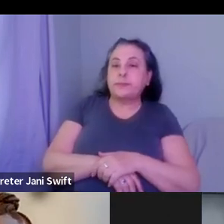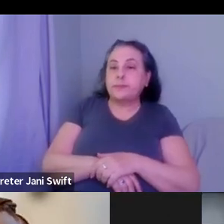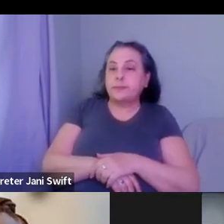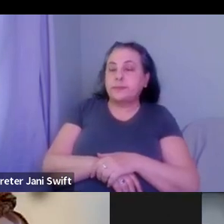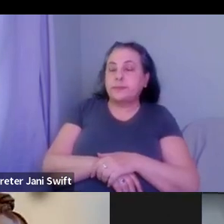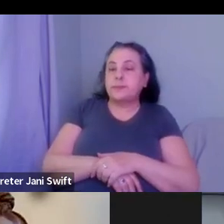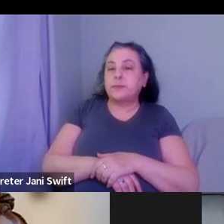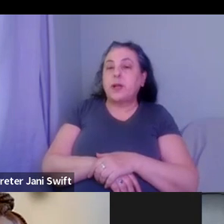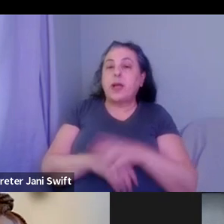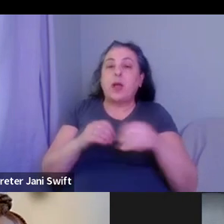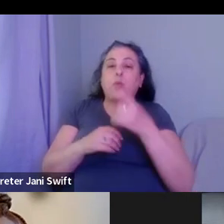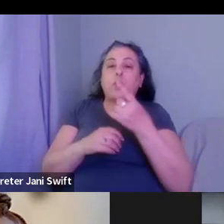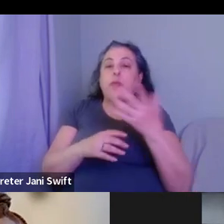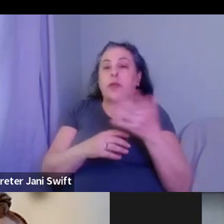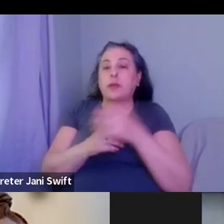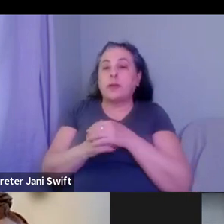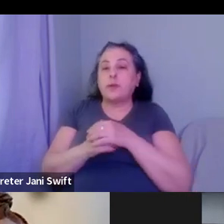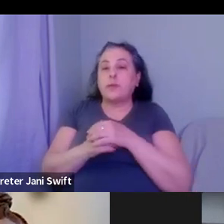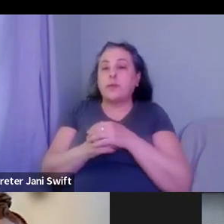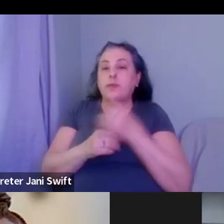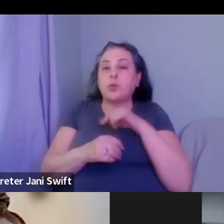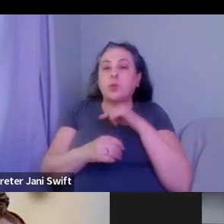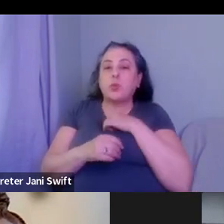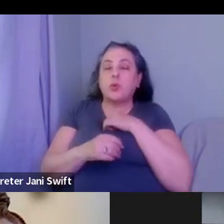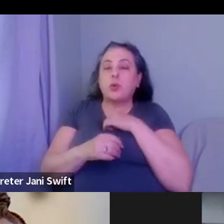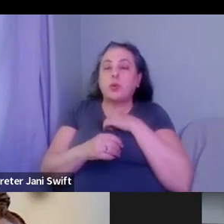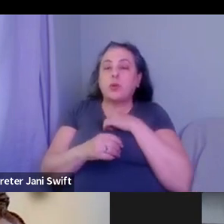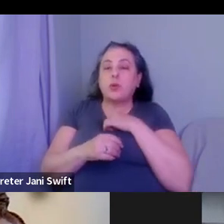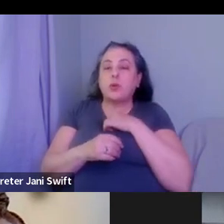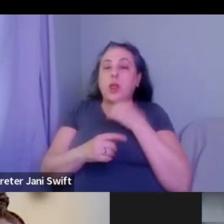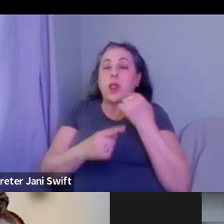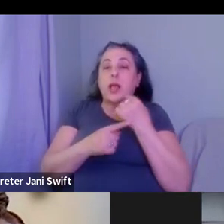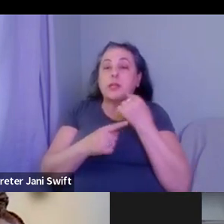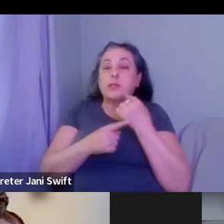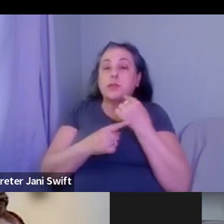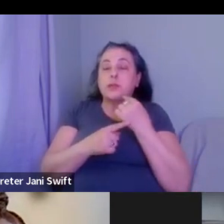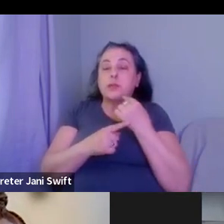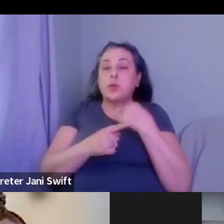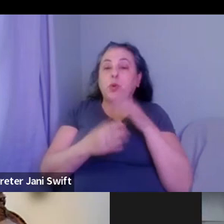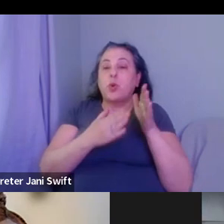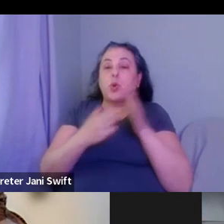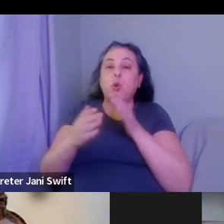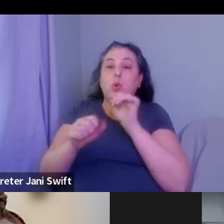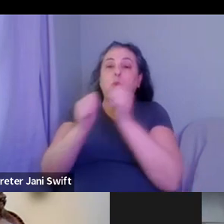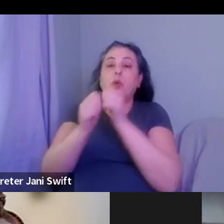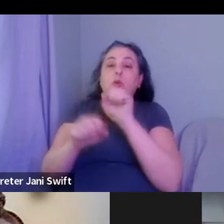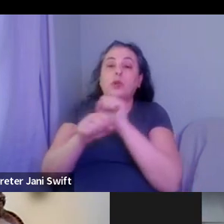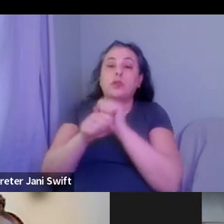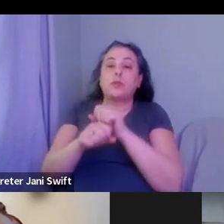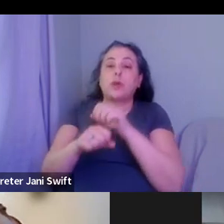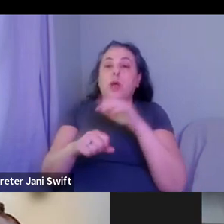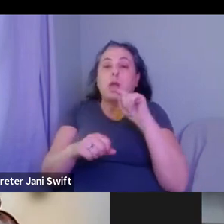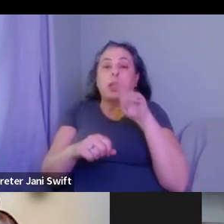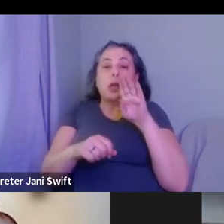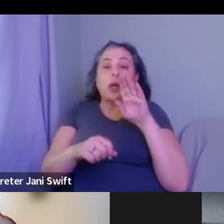Can I just add one thing about, so we, last year we were organizing with workers from Topgolf. Topgolf